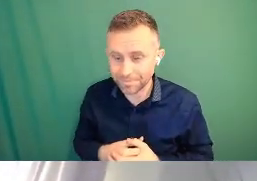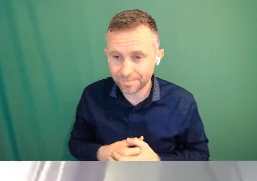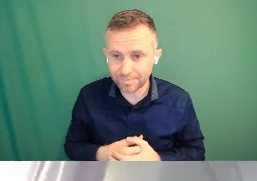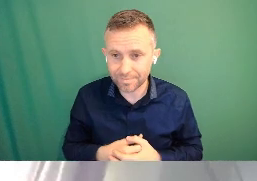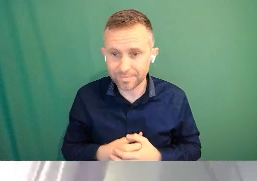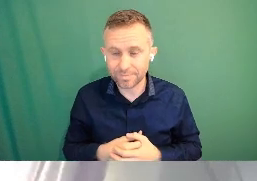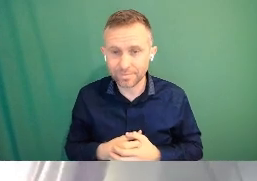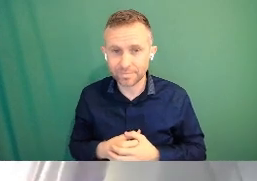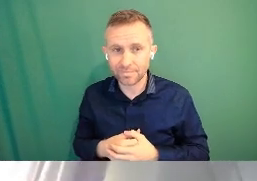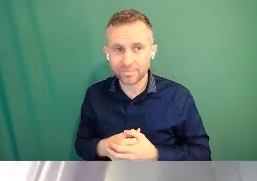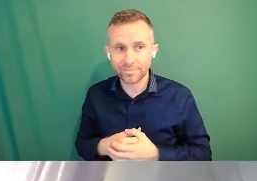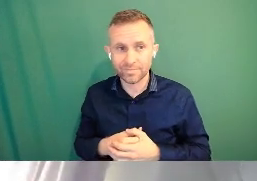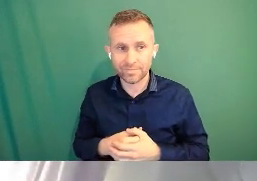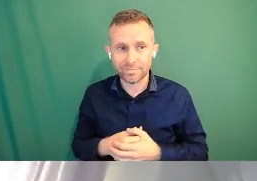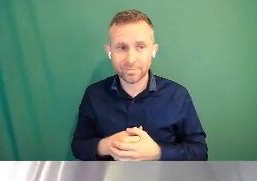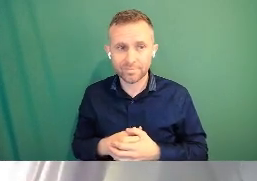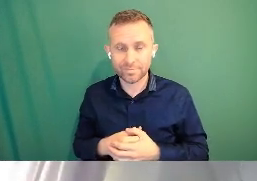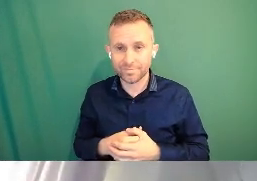them.